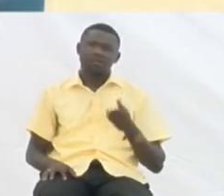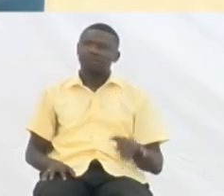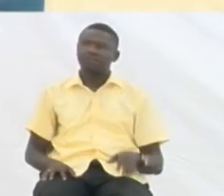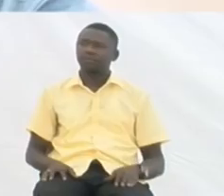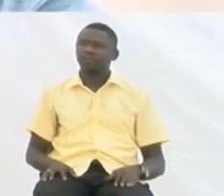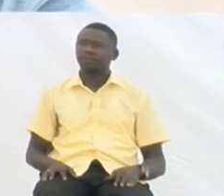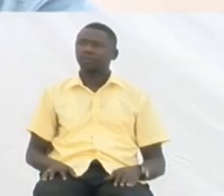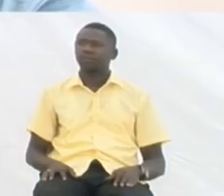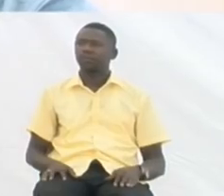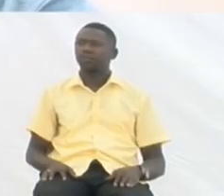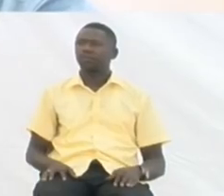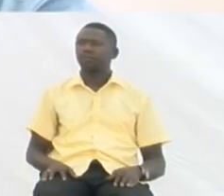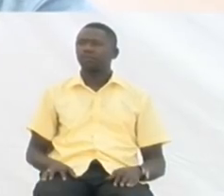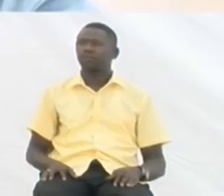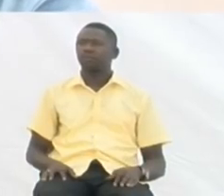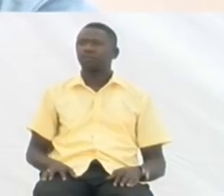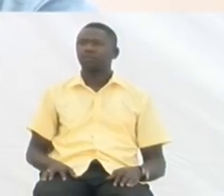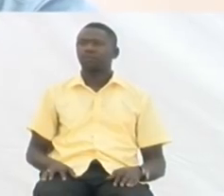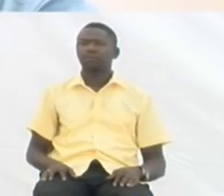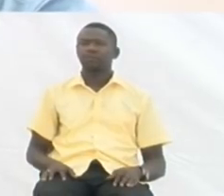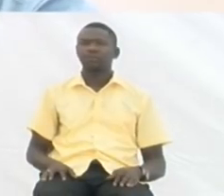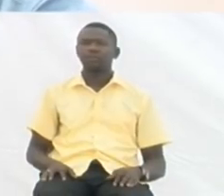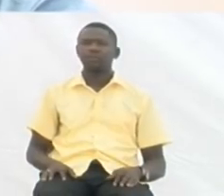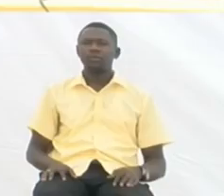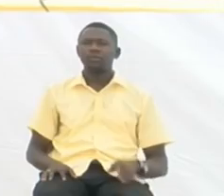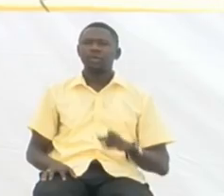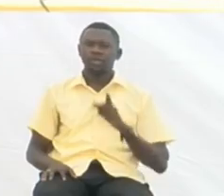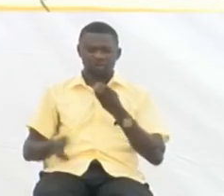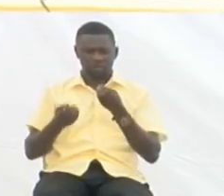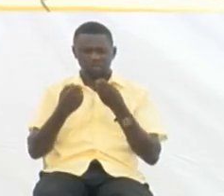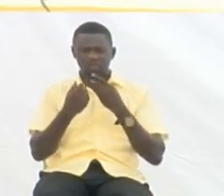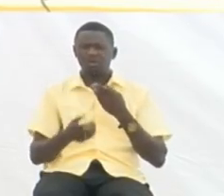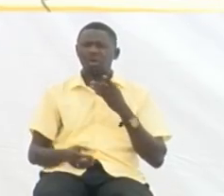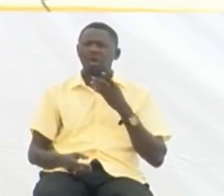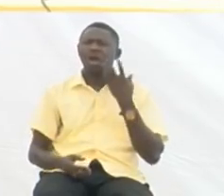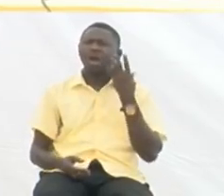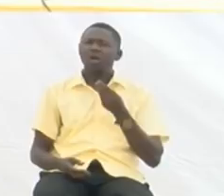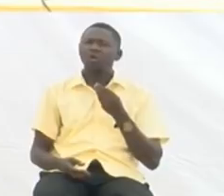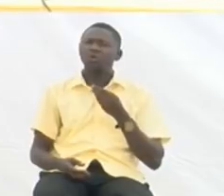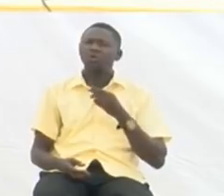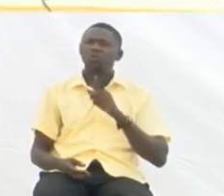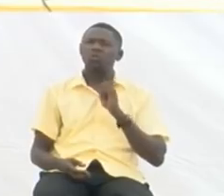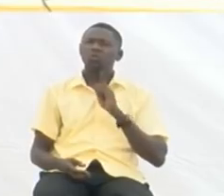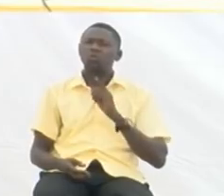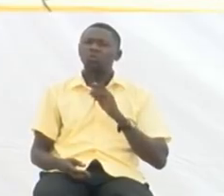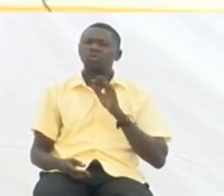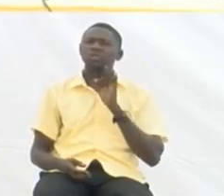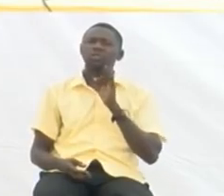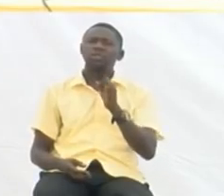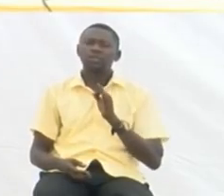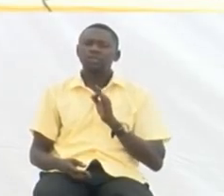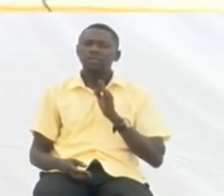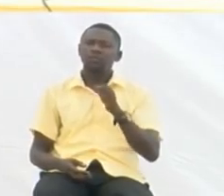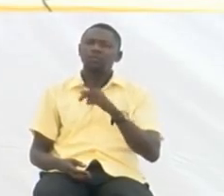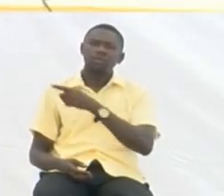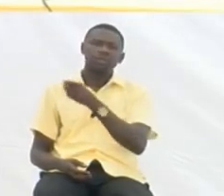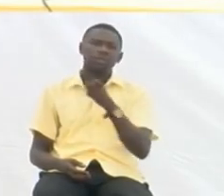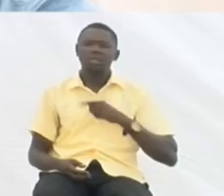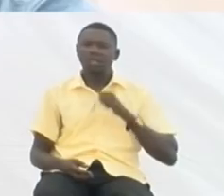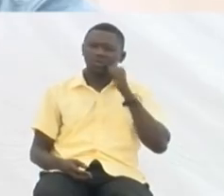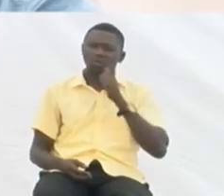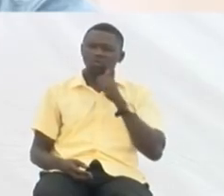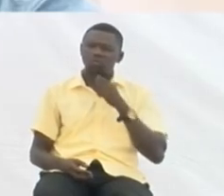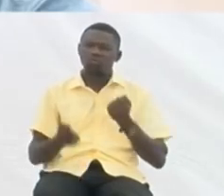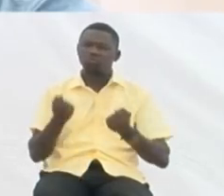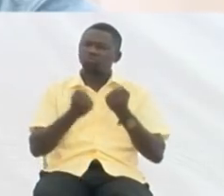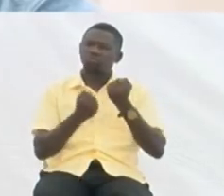you tell us what means of transport they took to arrive in Jambur? For yourself, for no one, in that Jambur, Janyadi, the motor